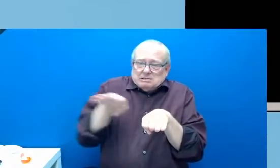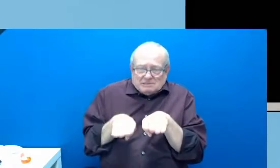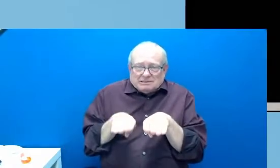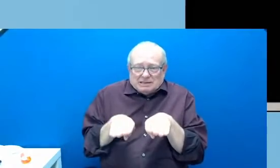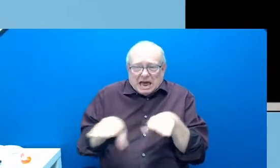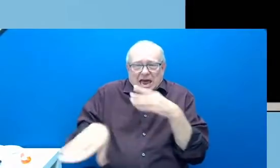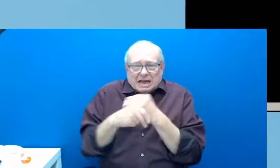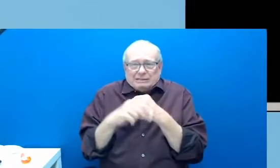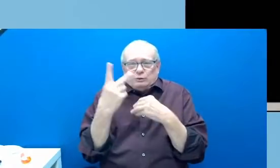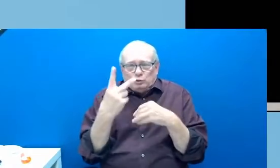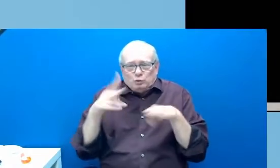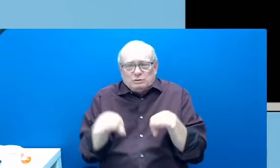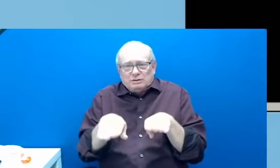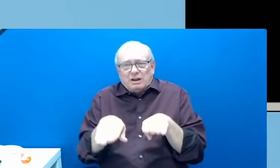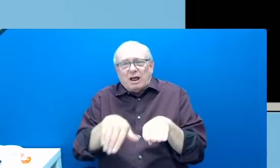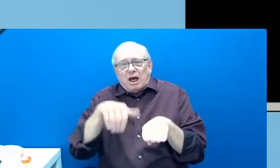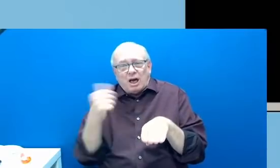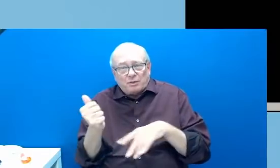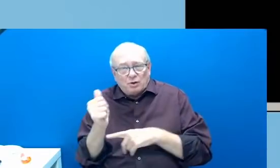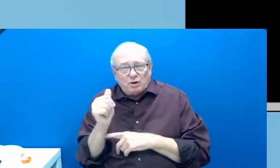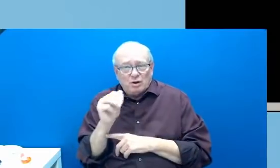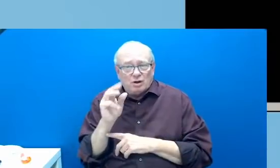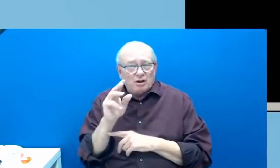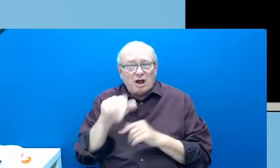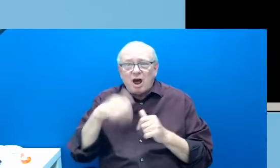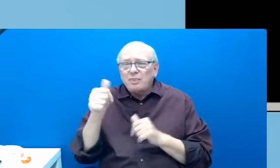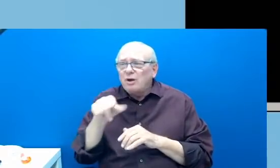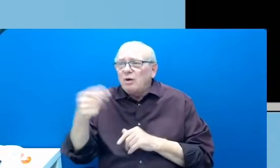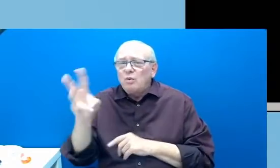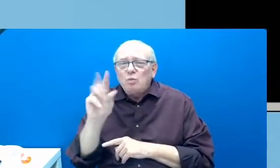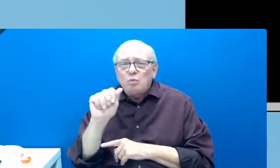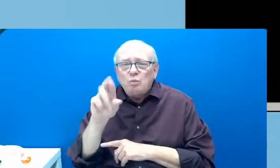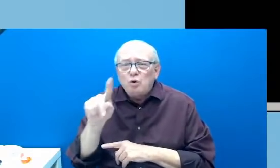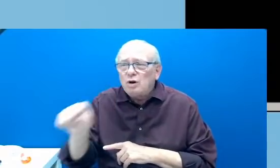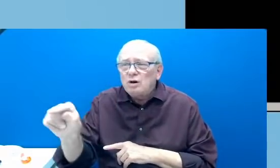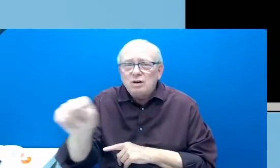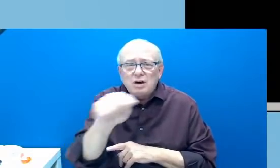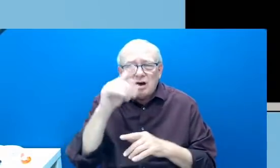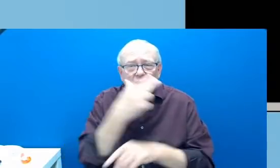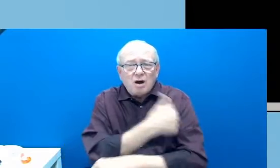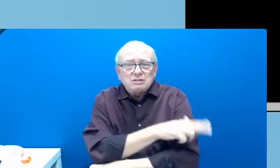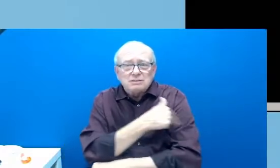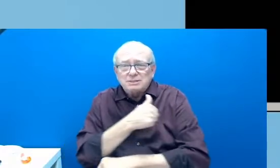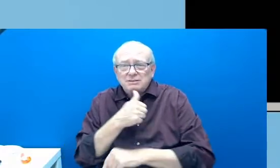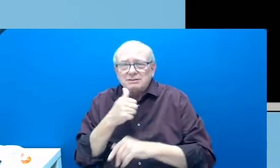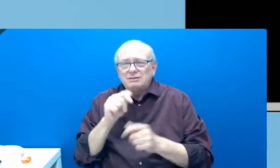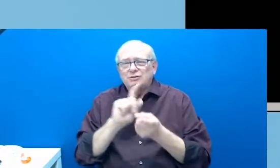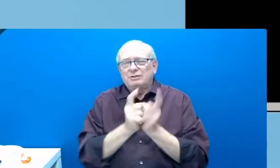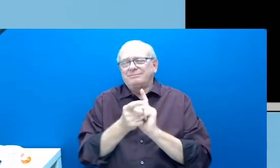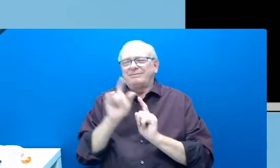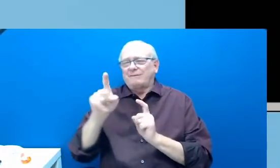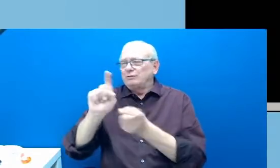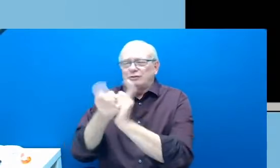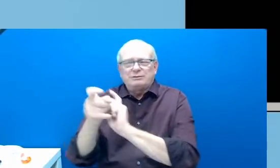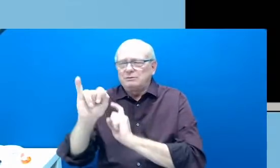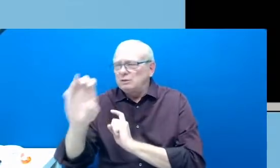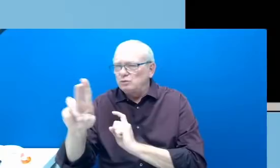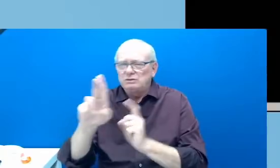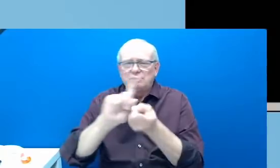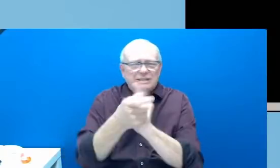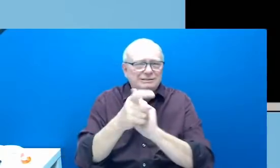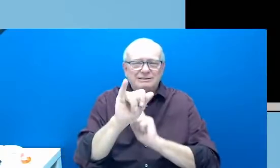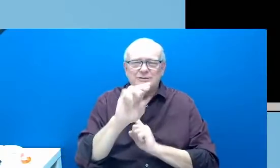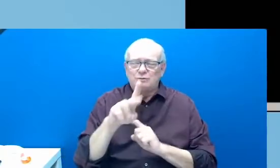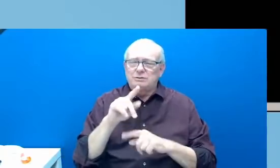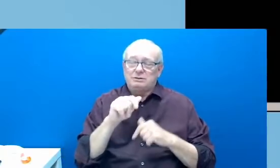other wards, and other sites of the hospital are converted into ICUs, which has its own set of challenges.